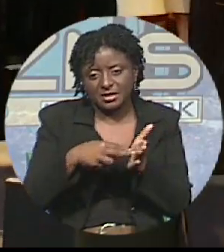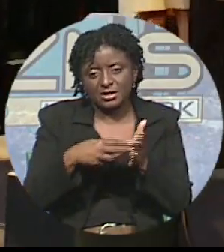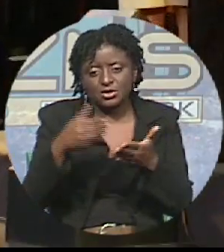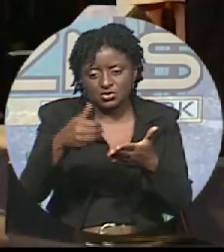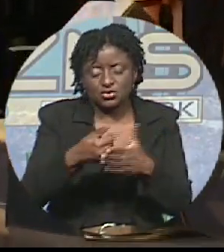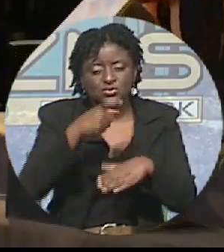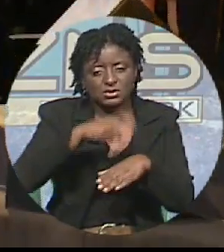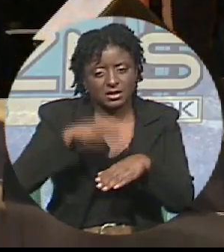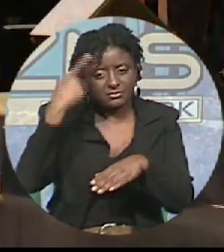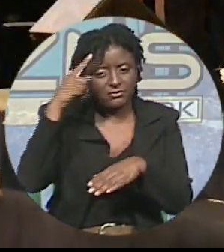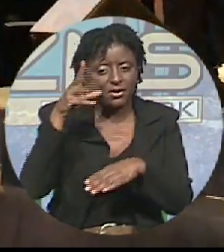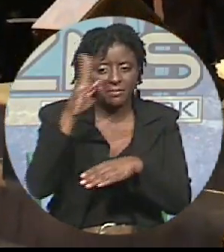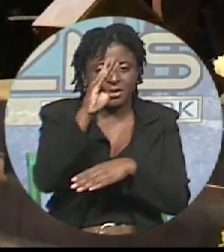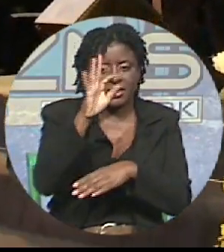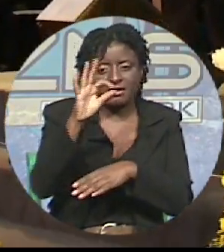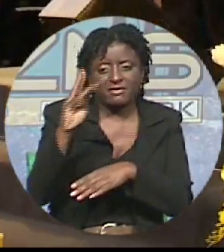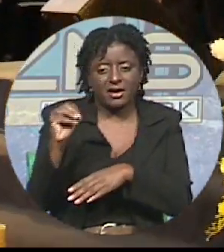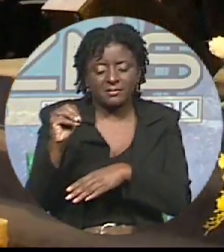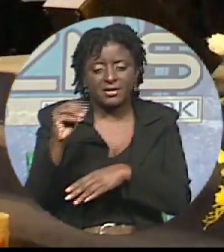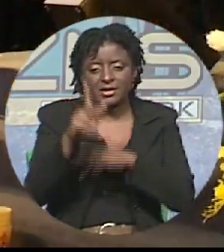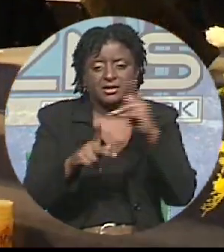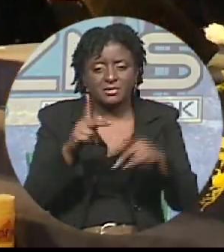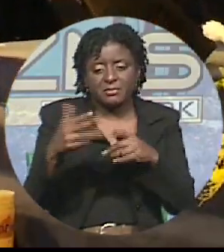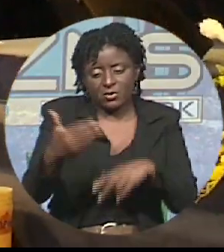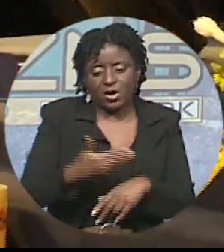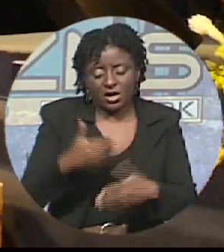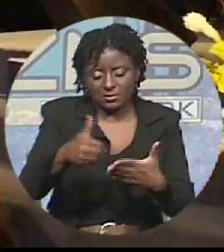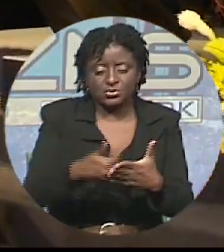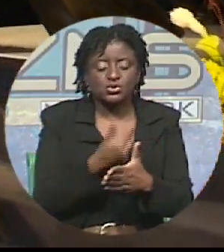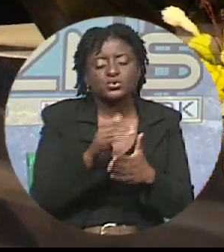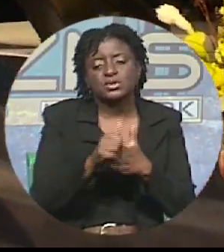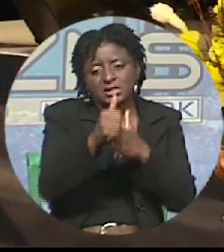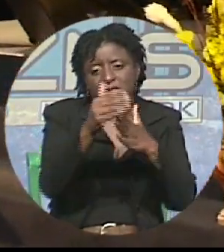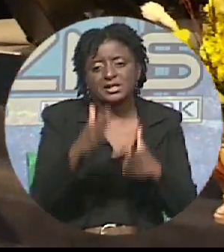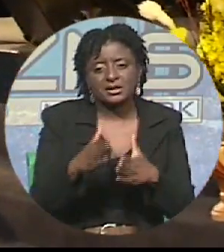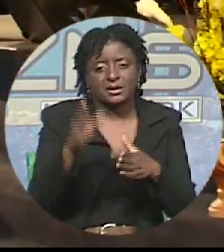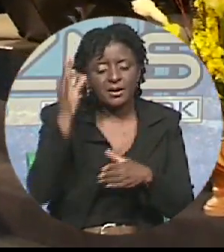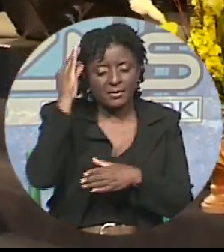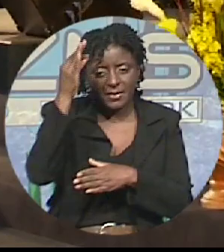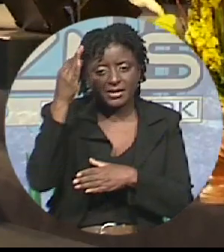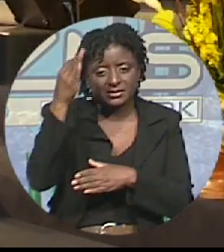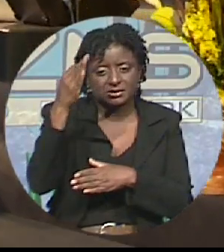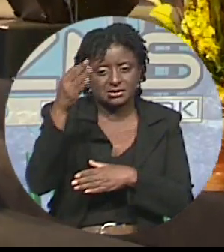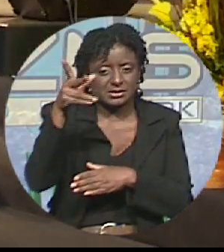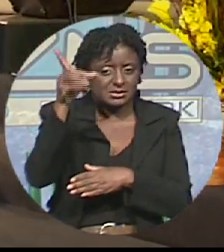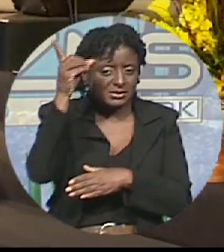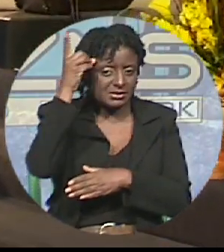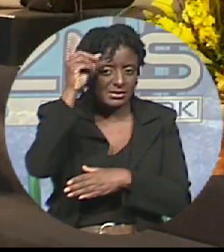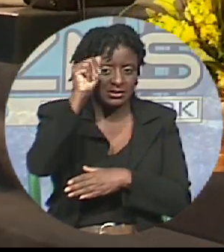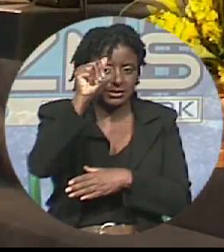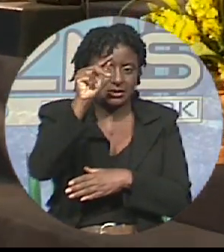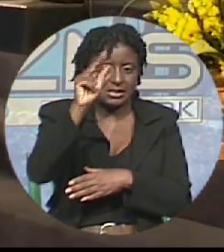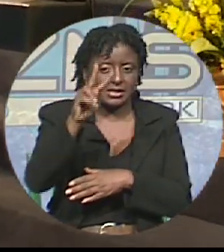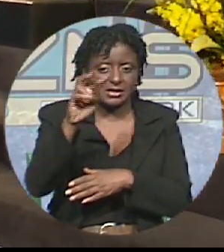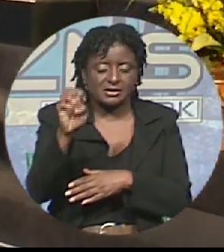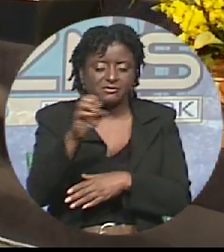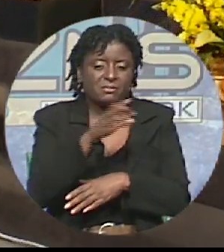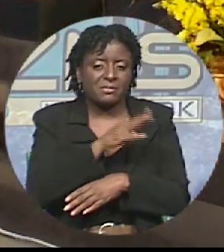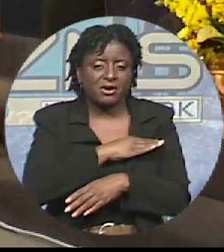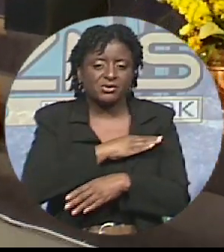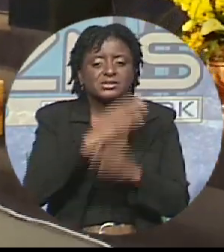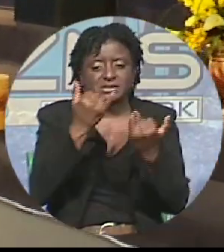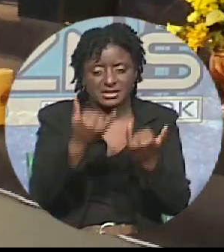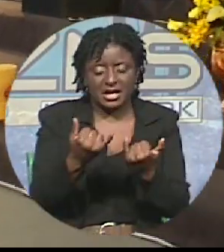BFM as the congregation welcomed new leadership. Pastor Dave Burrows now serves as the senior pastor for the church. C.S.